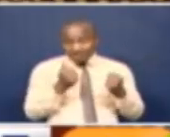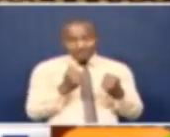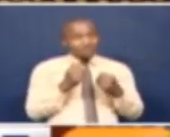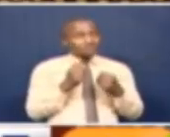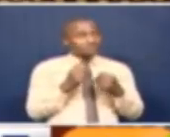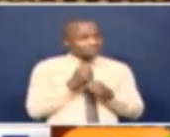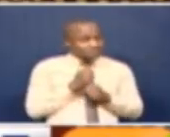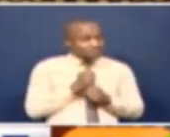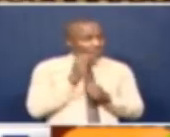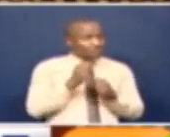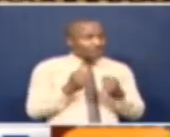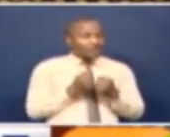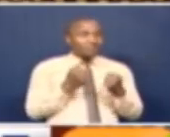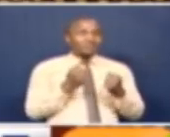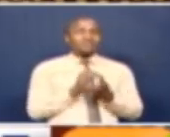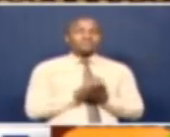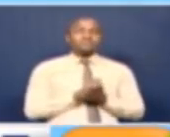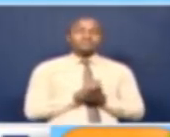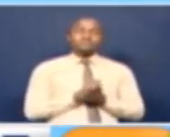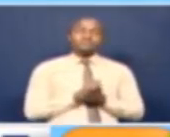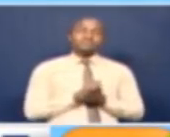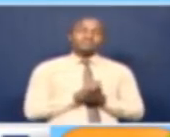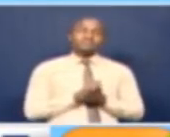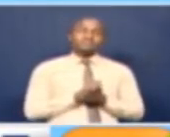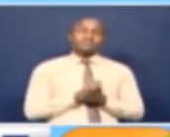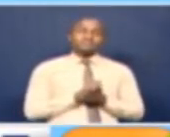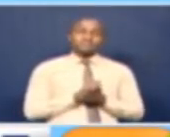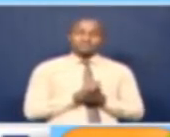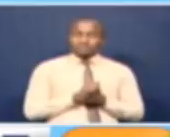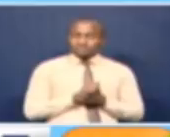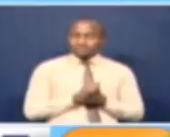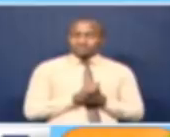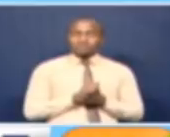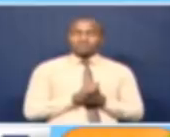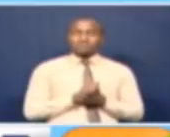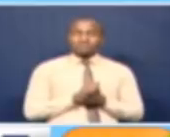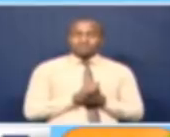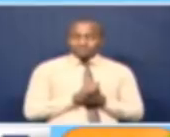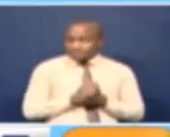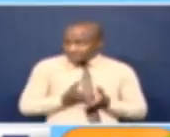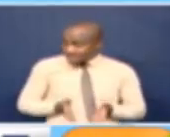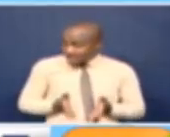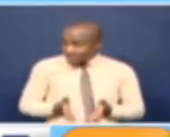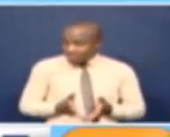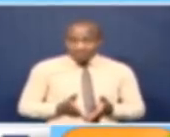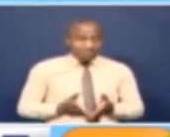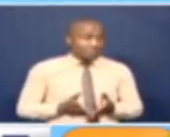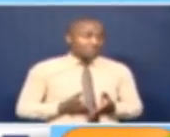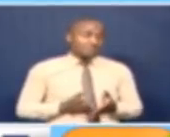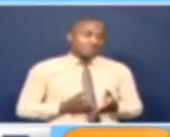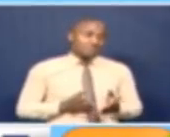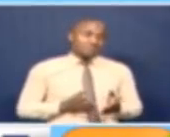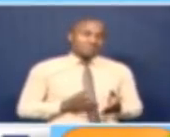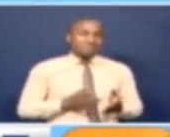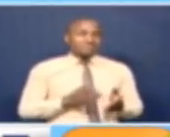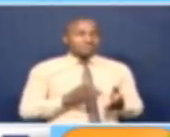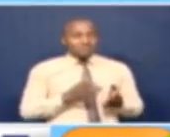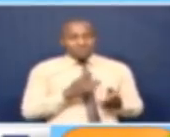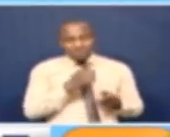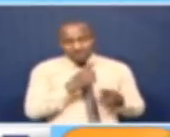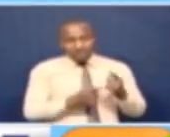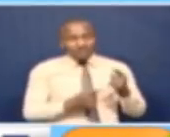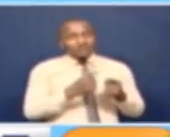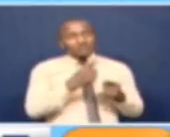that it will happen. Yeah. In our lifetime? Not even in our lifetime, in a year or two. What are you talking